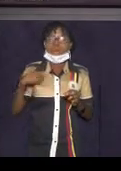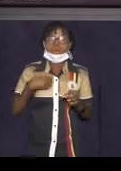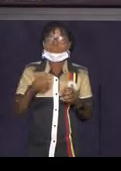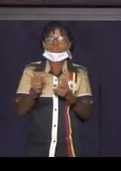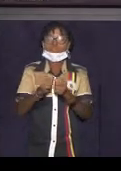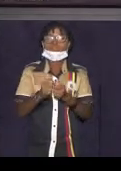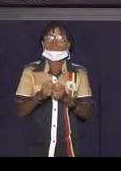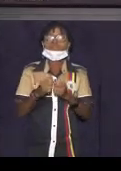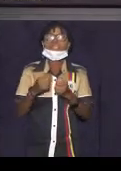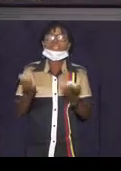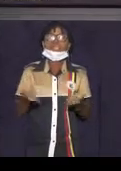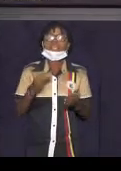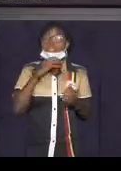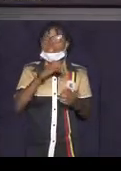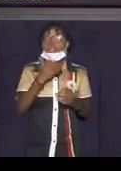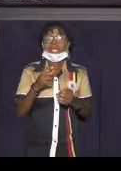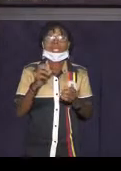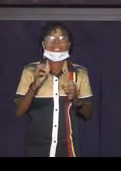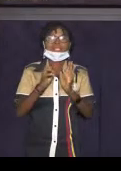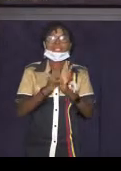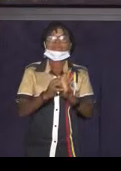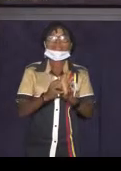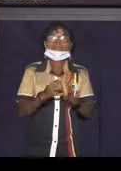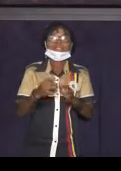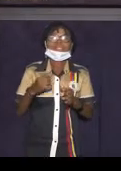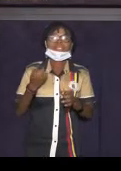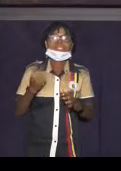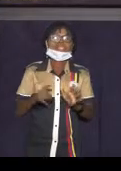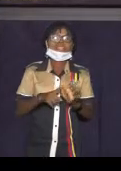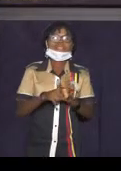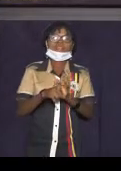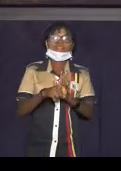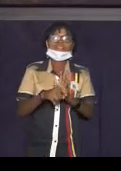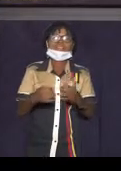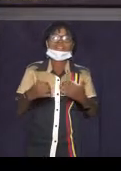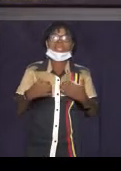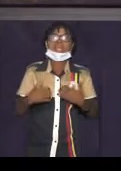Okay, here's another example. The virus had spread